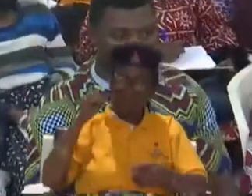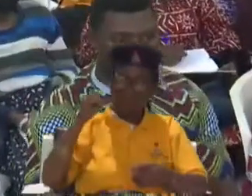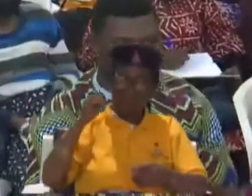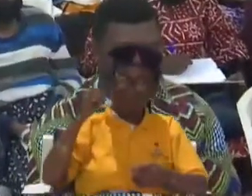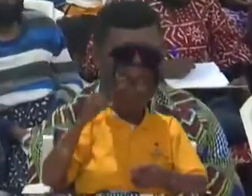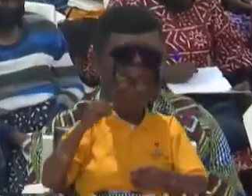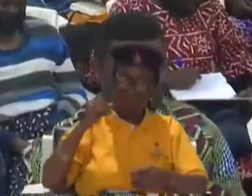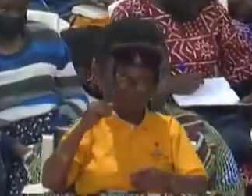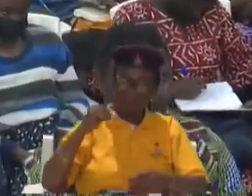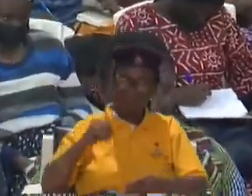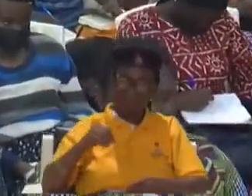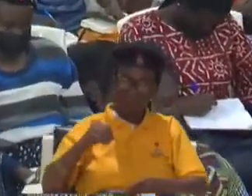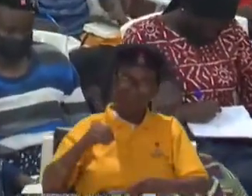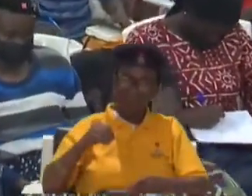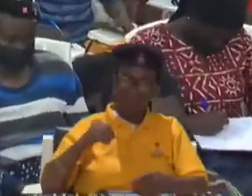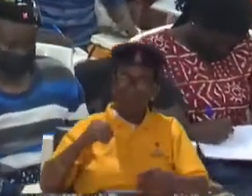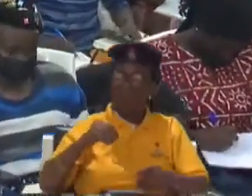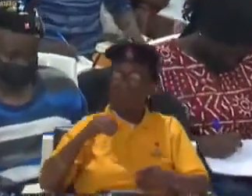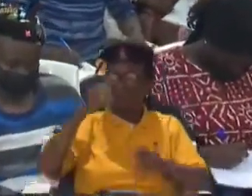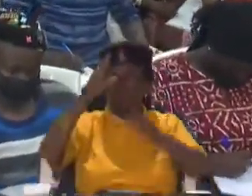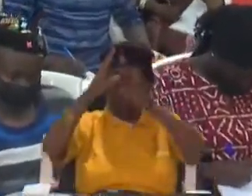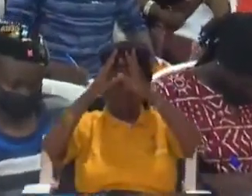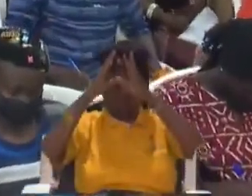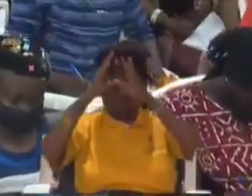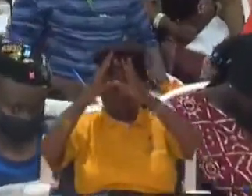Daddy, just go ahead, speak.